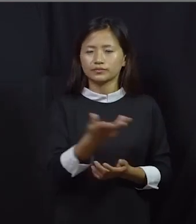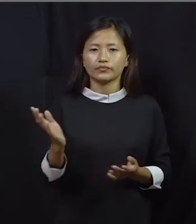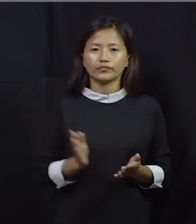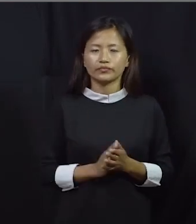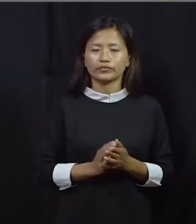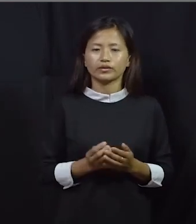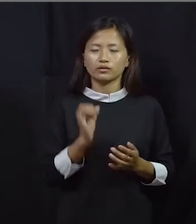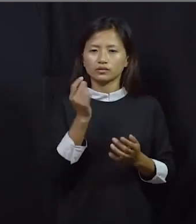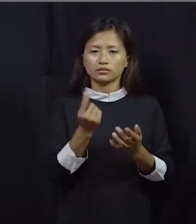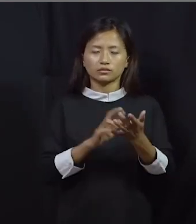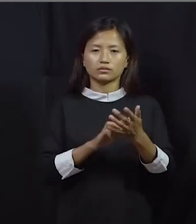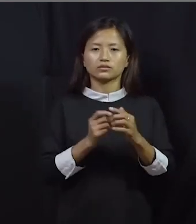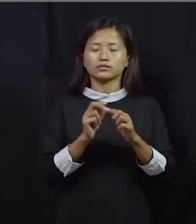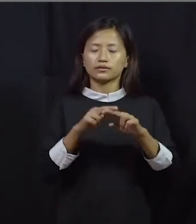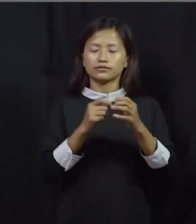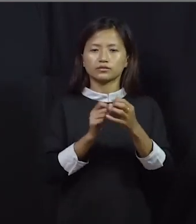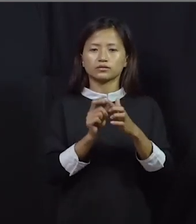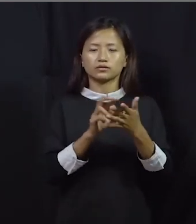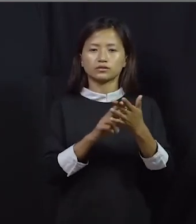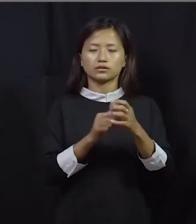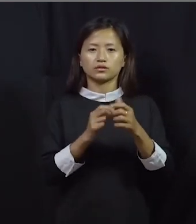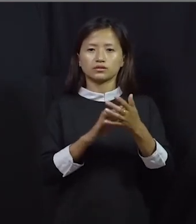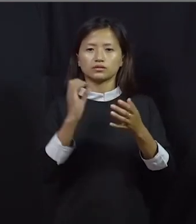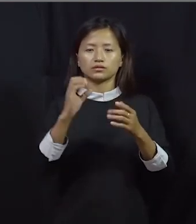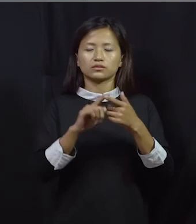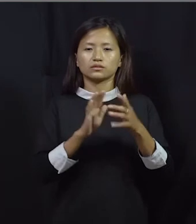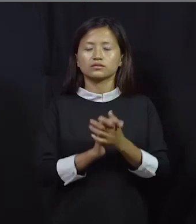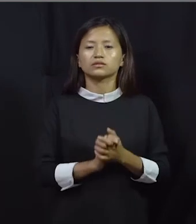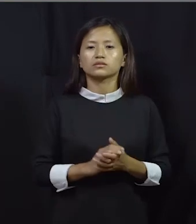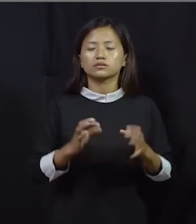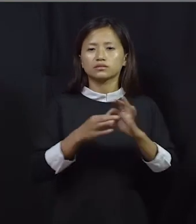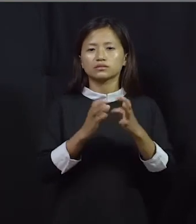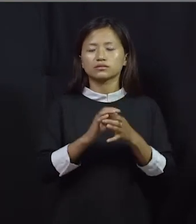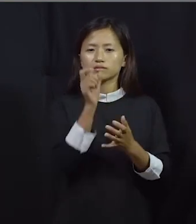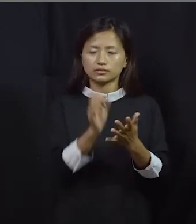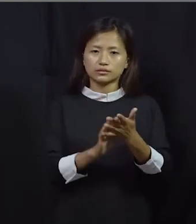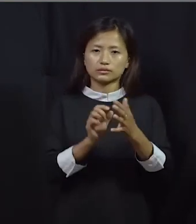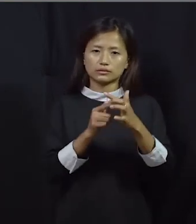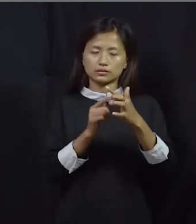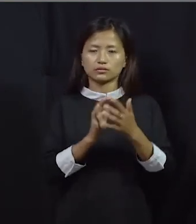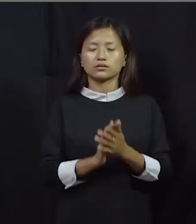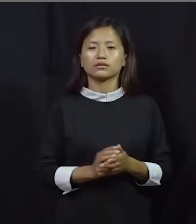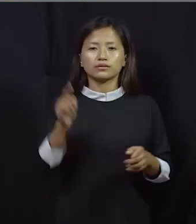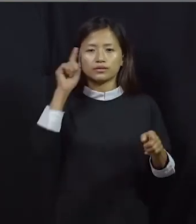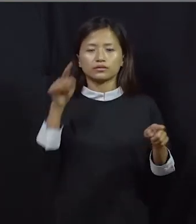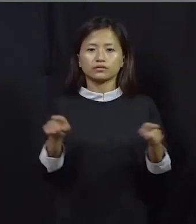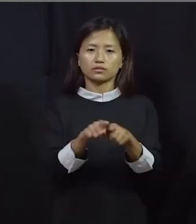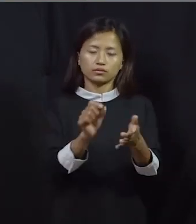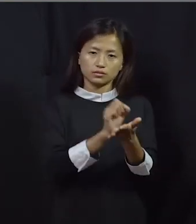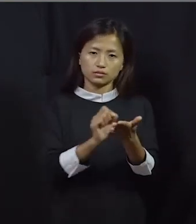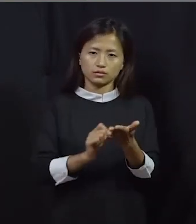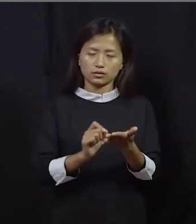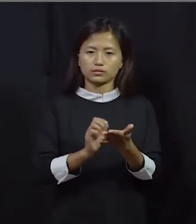an evidence for future dispute, and this partnership deed has to be agreed and signed by